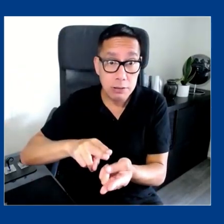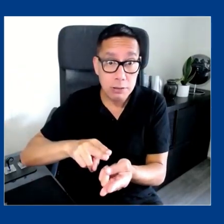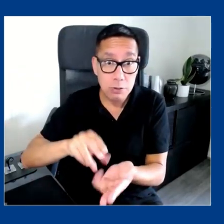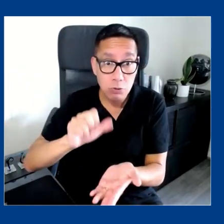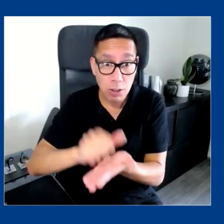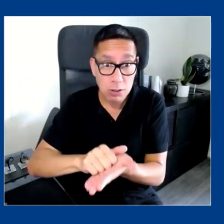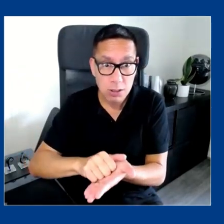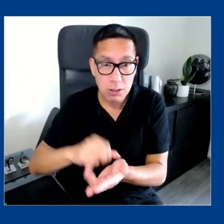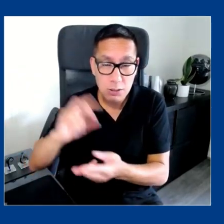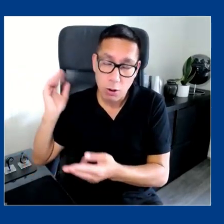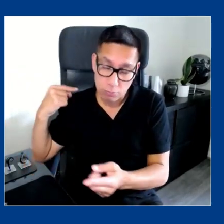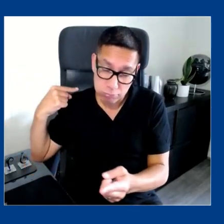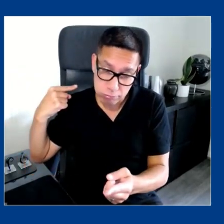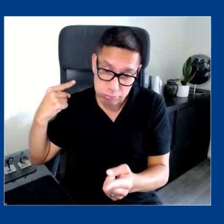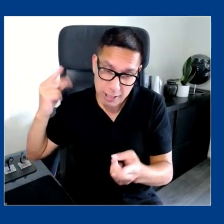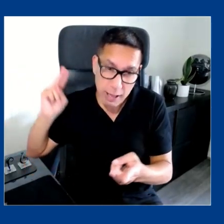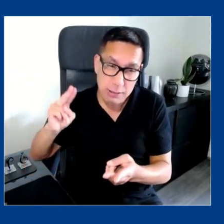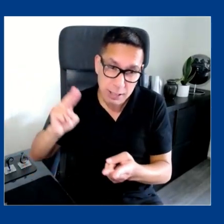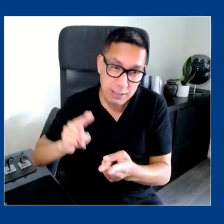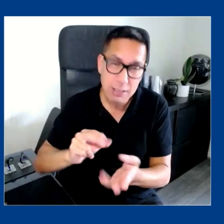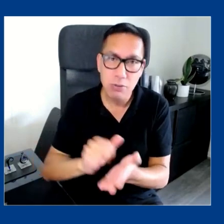yeah.